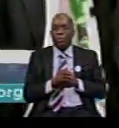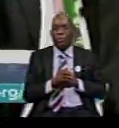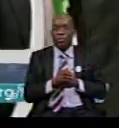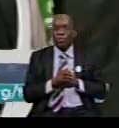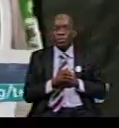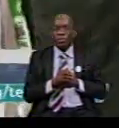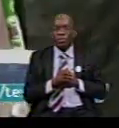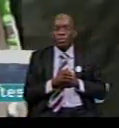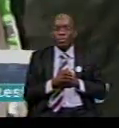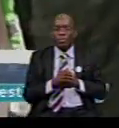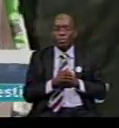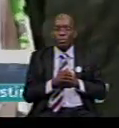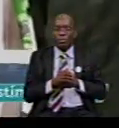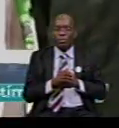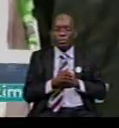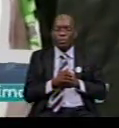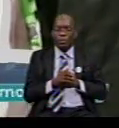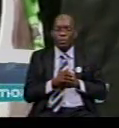pastor.